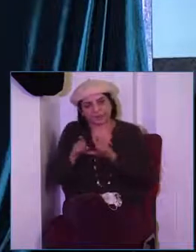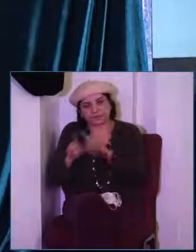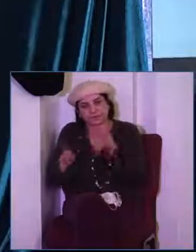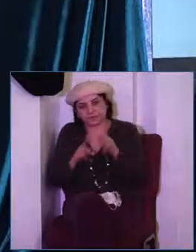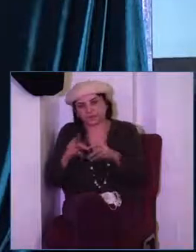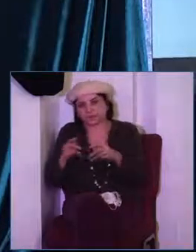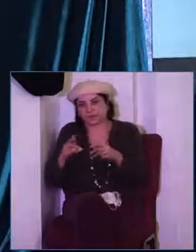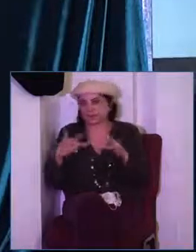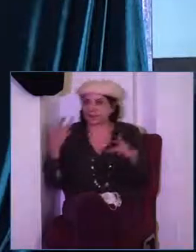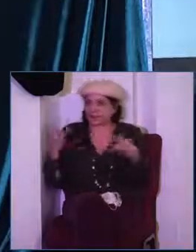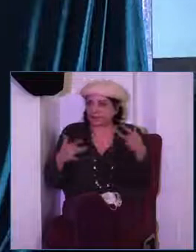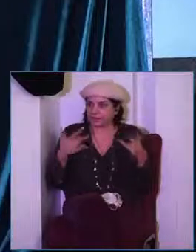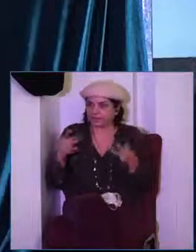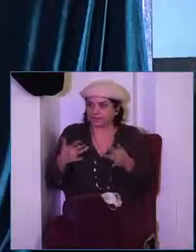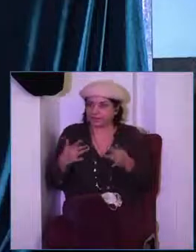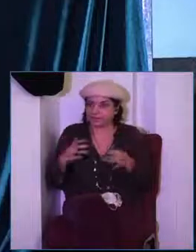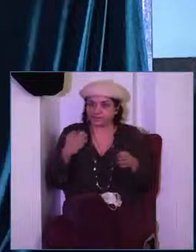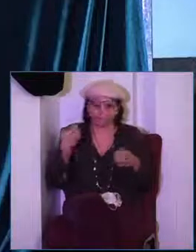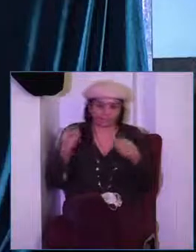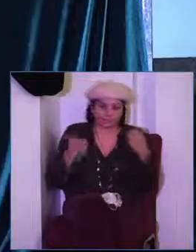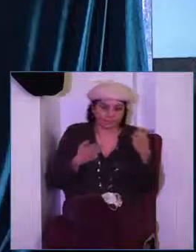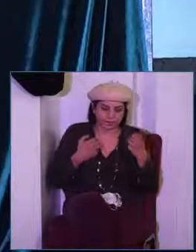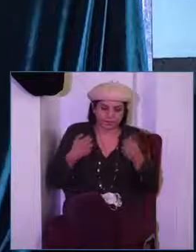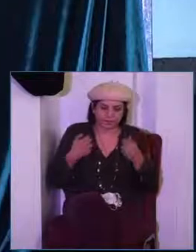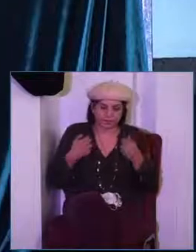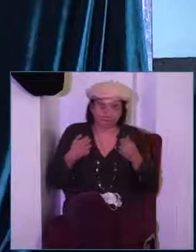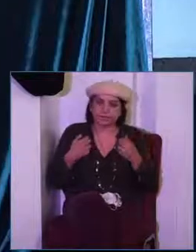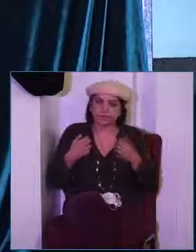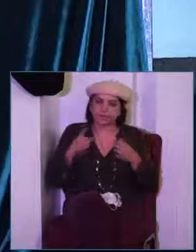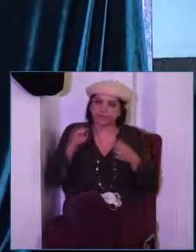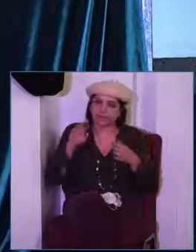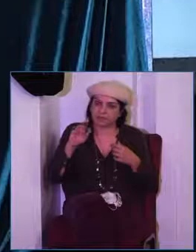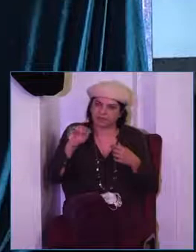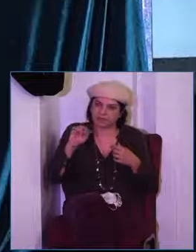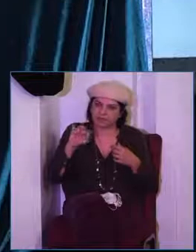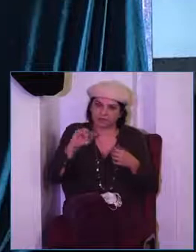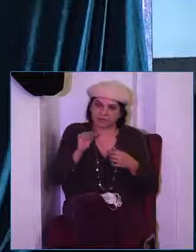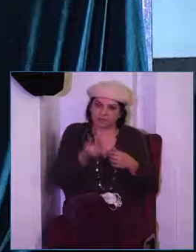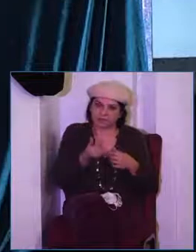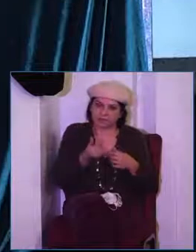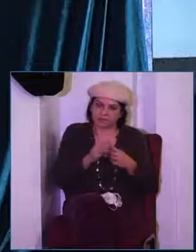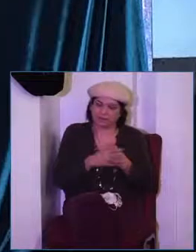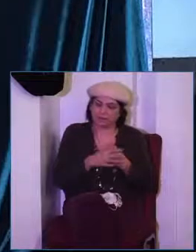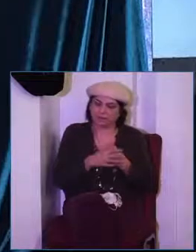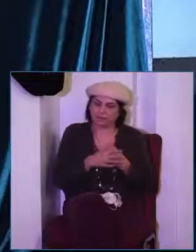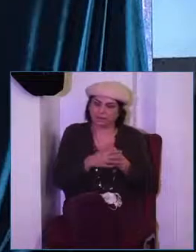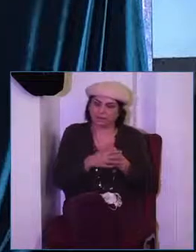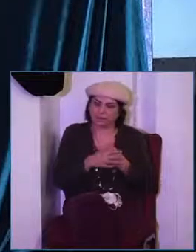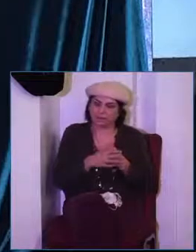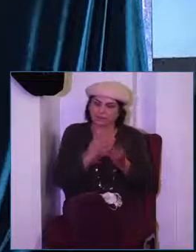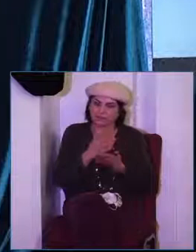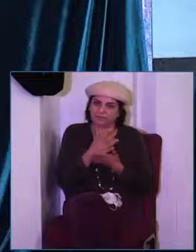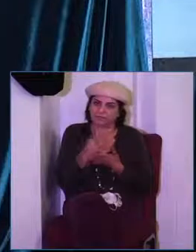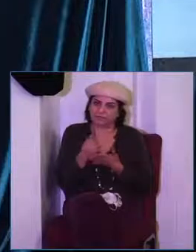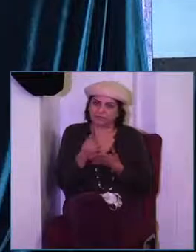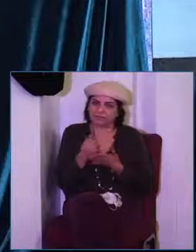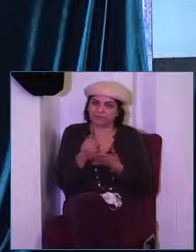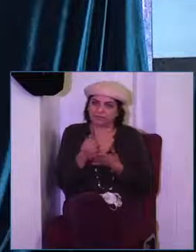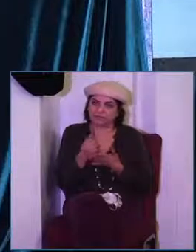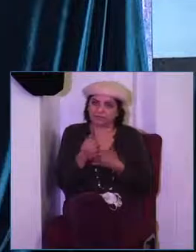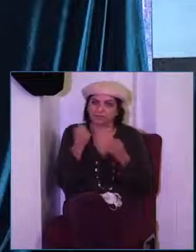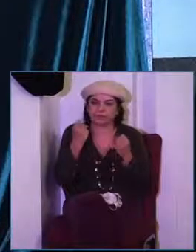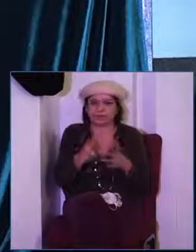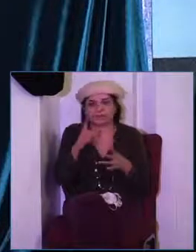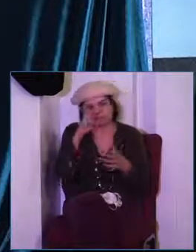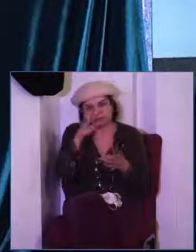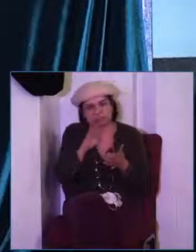It's emotionally draining. And while many believed that the election is over,